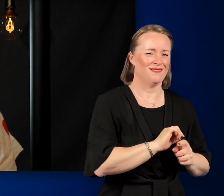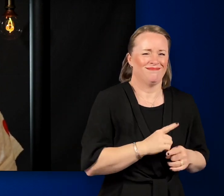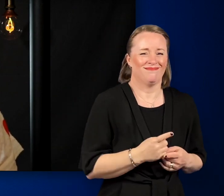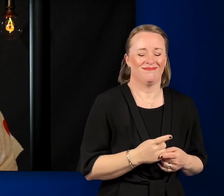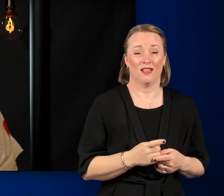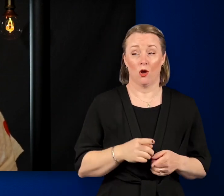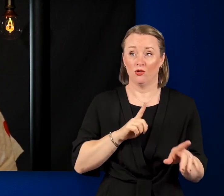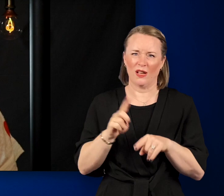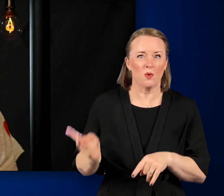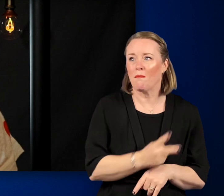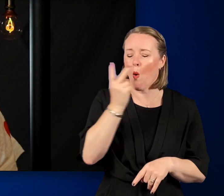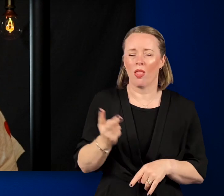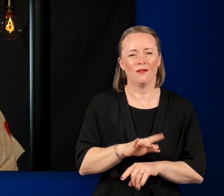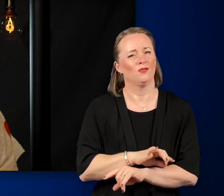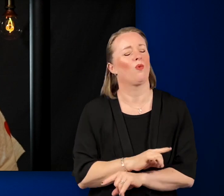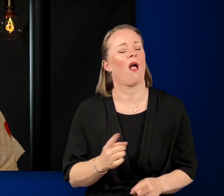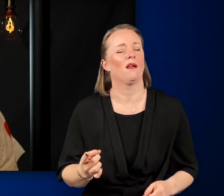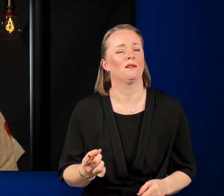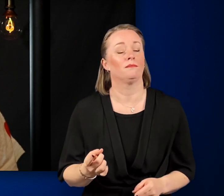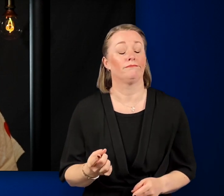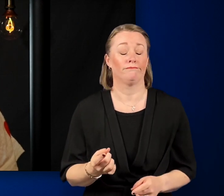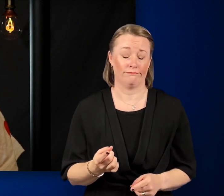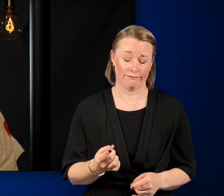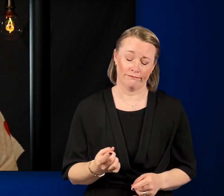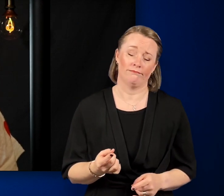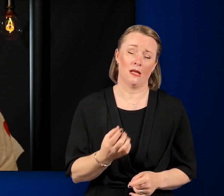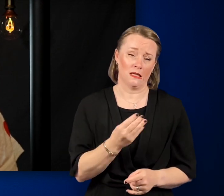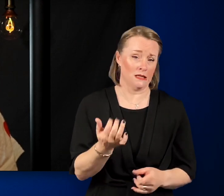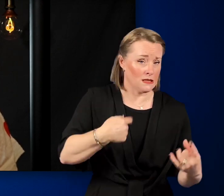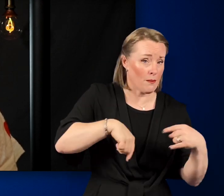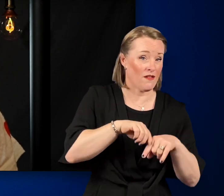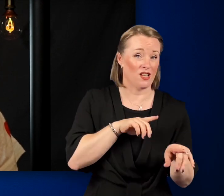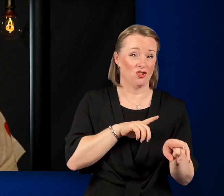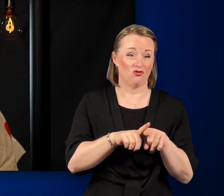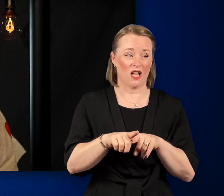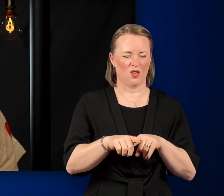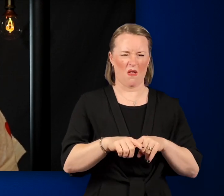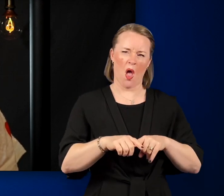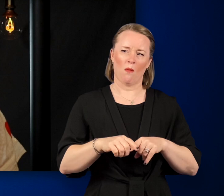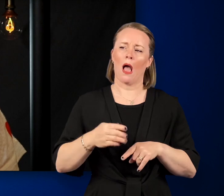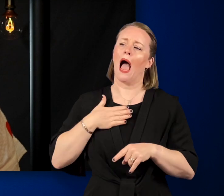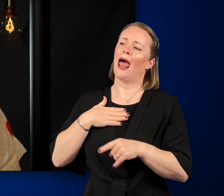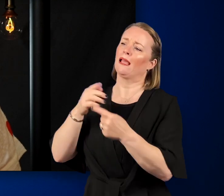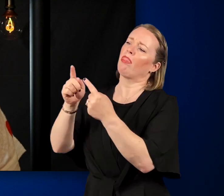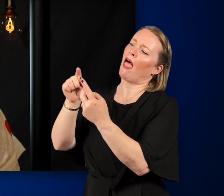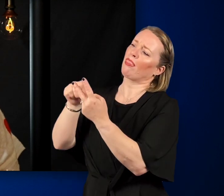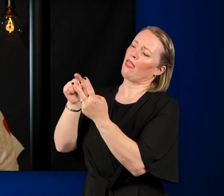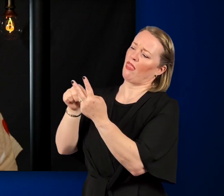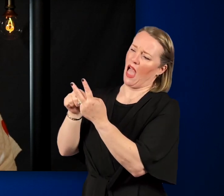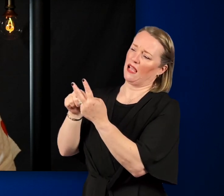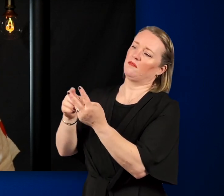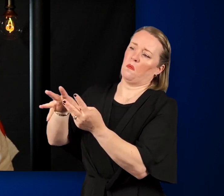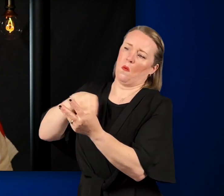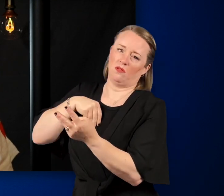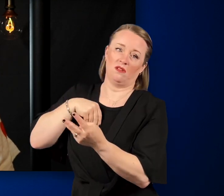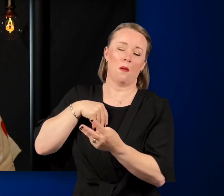both. And some of us need to stop trying to have our own way and trying to take the easy bits of God's way. If you